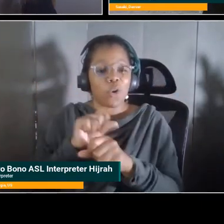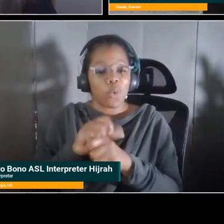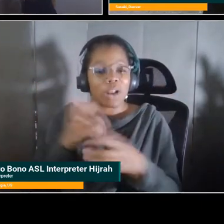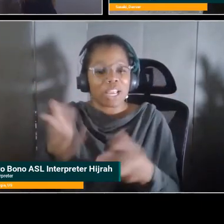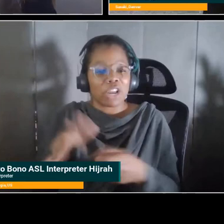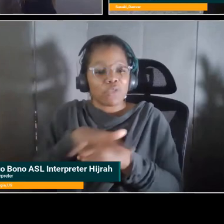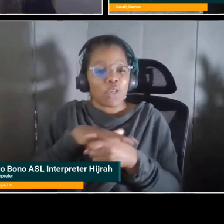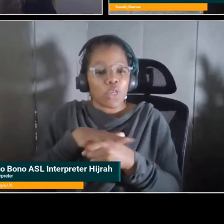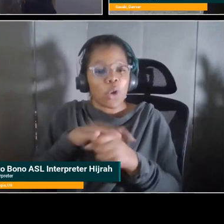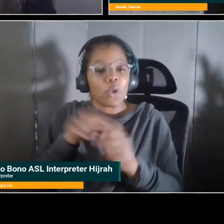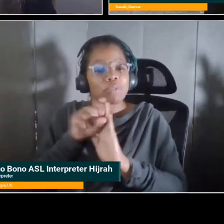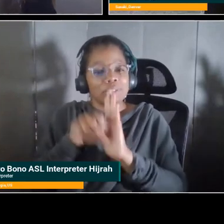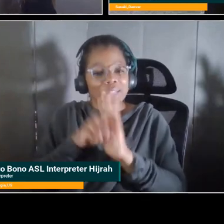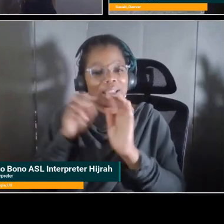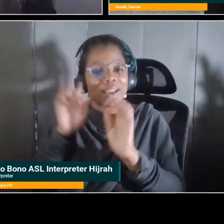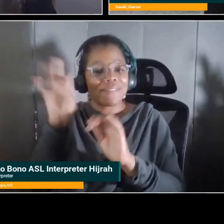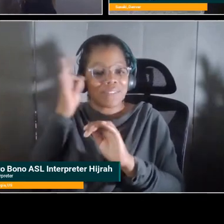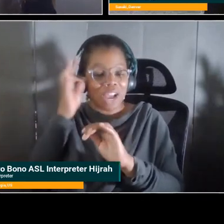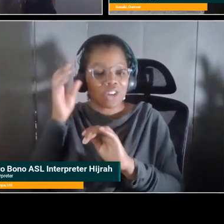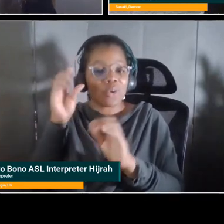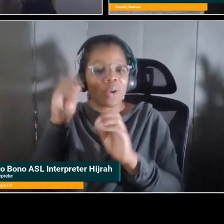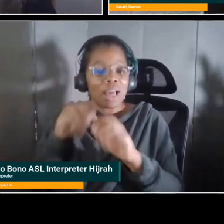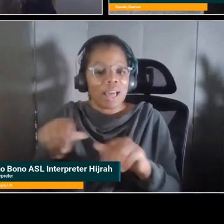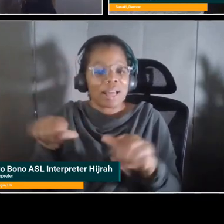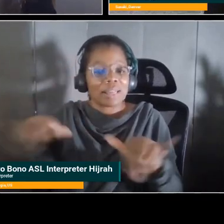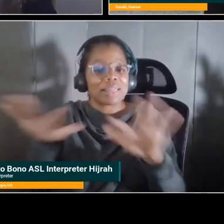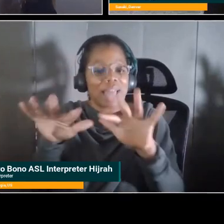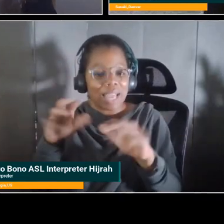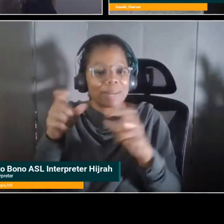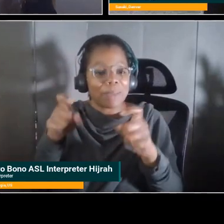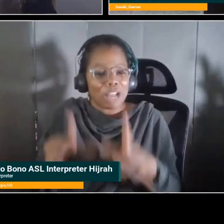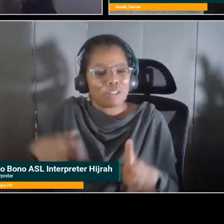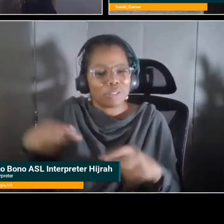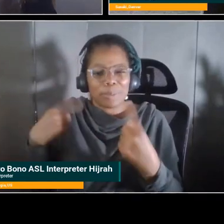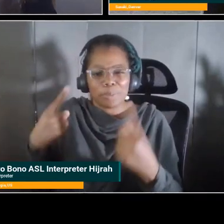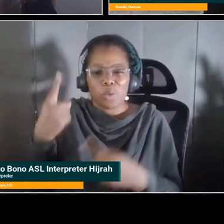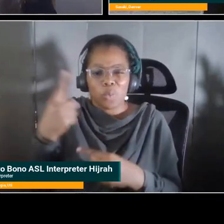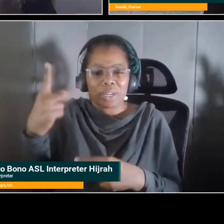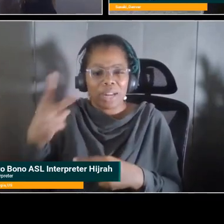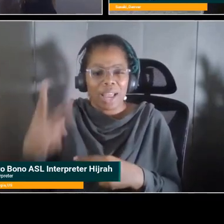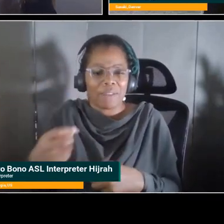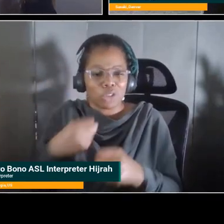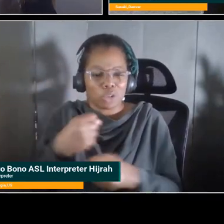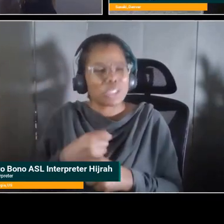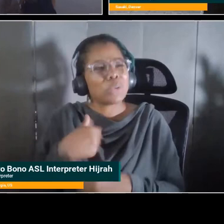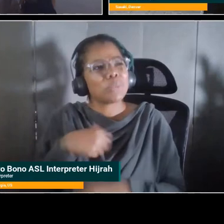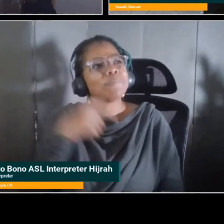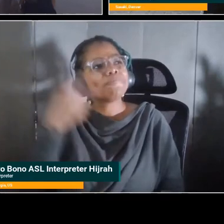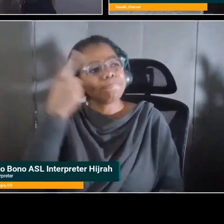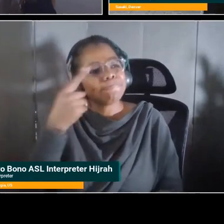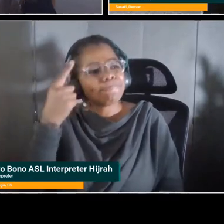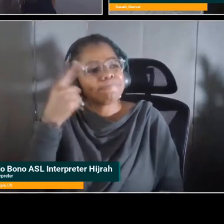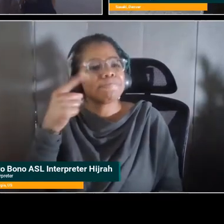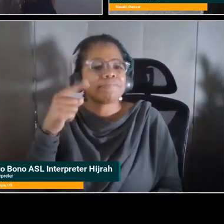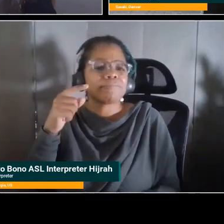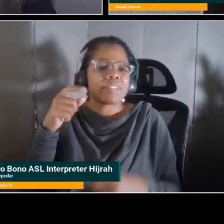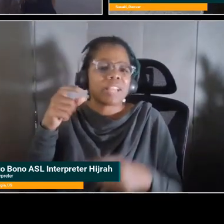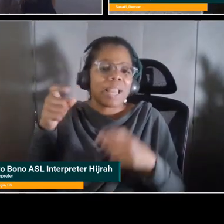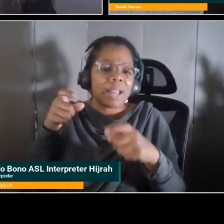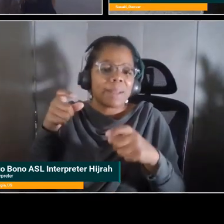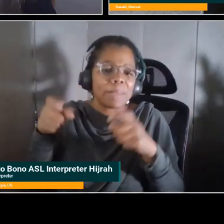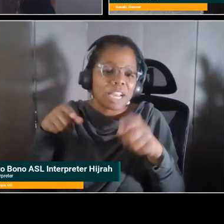state, federal land managers in Oregon, especially over the last year and a half, thinking about managing through the